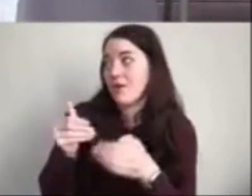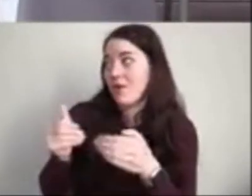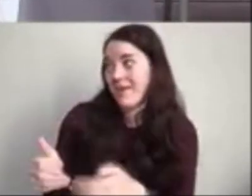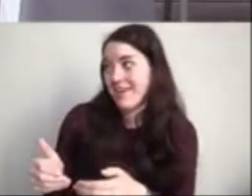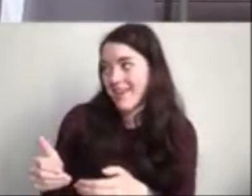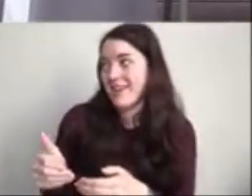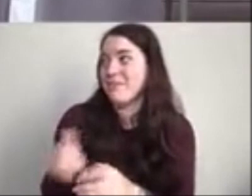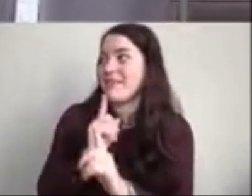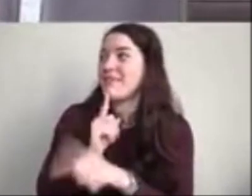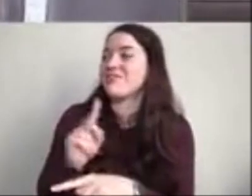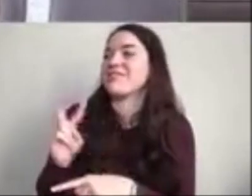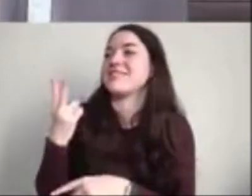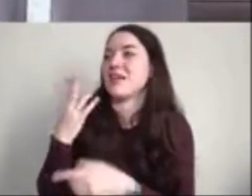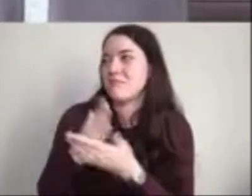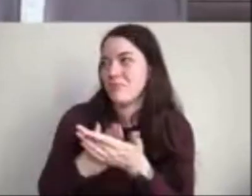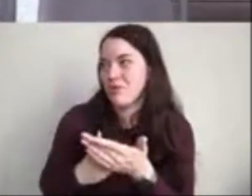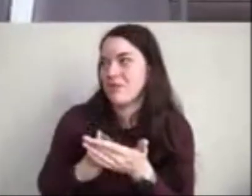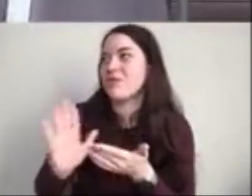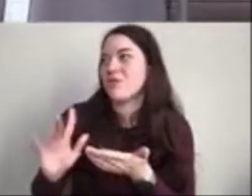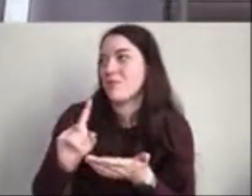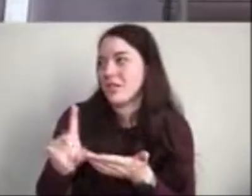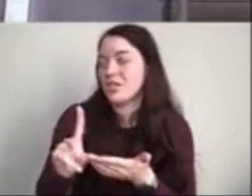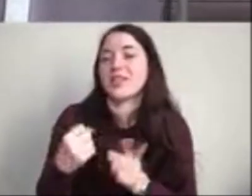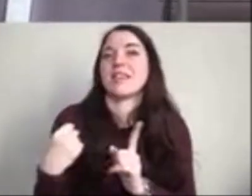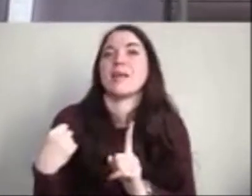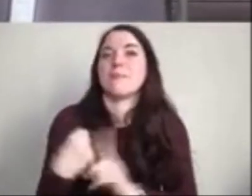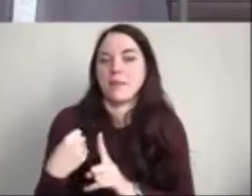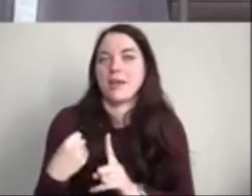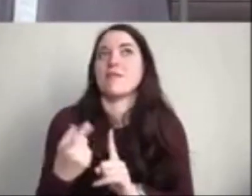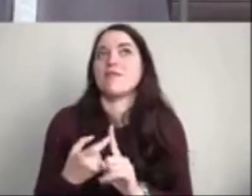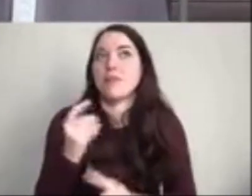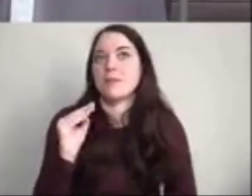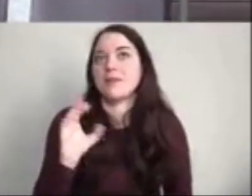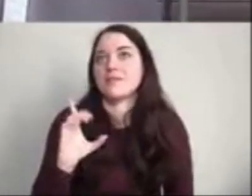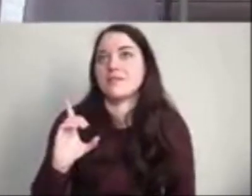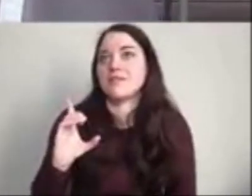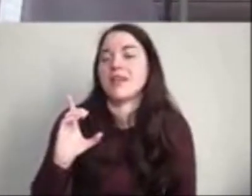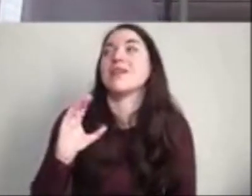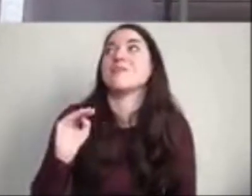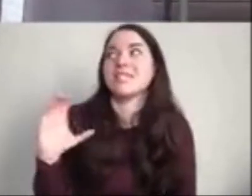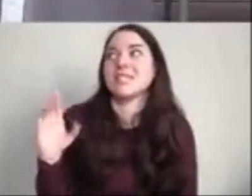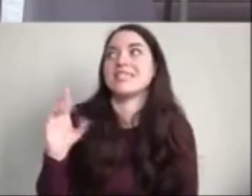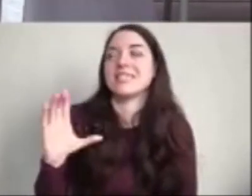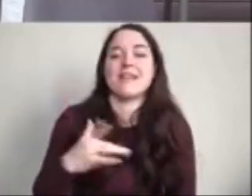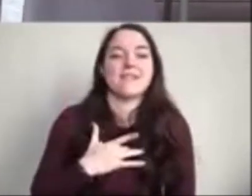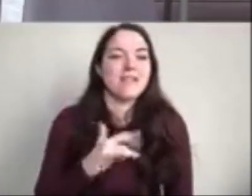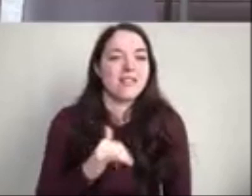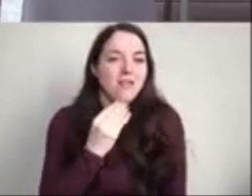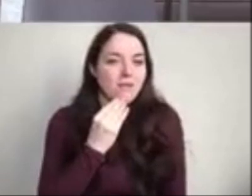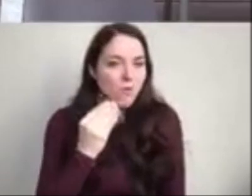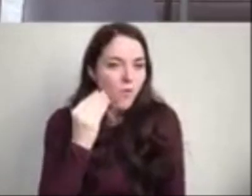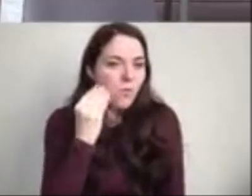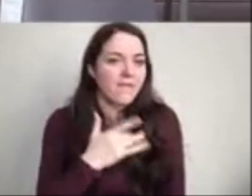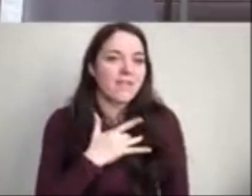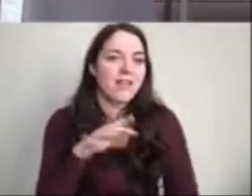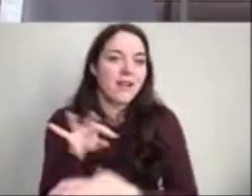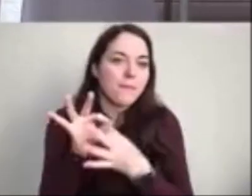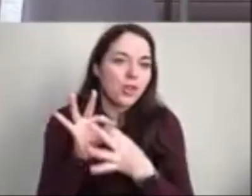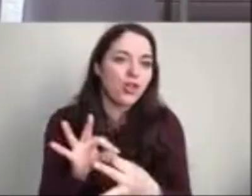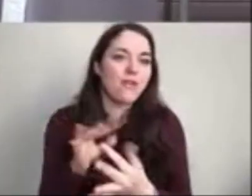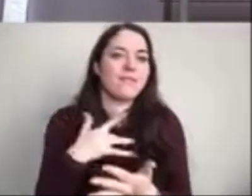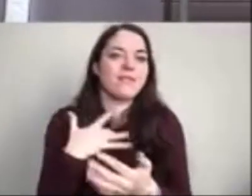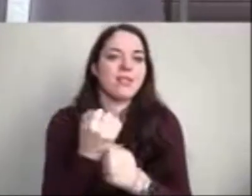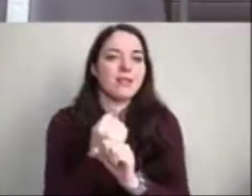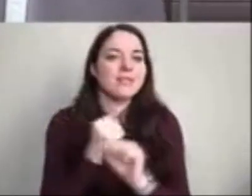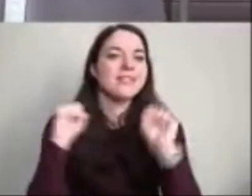your question. Okay. The impact. Yeah. Feeling home. Yeah. Feeling safe. That